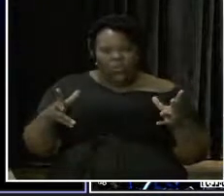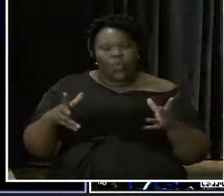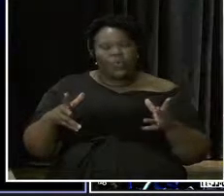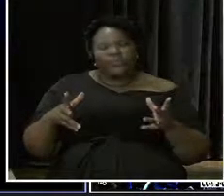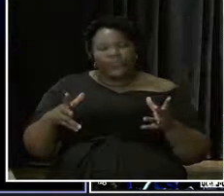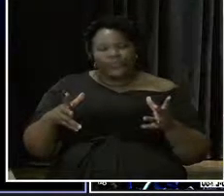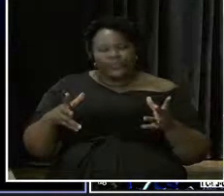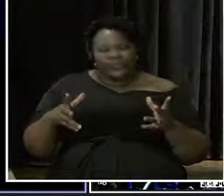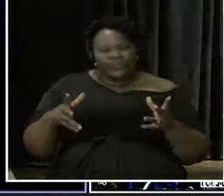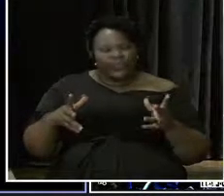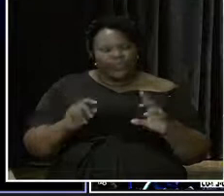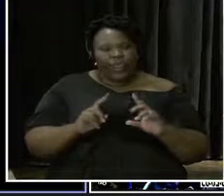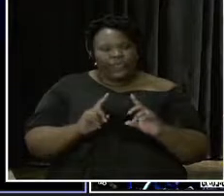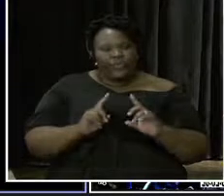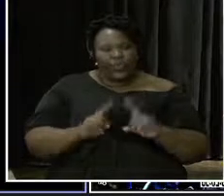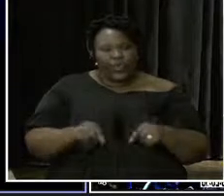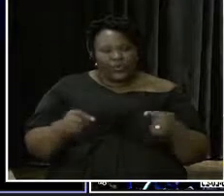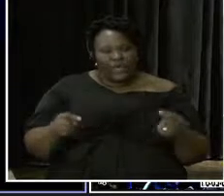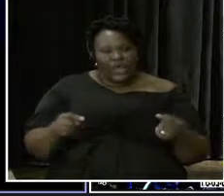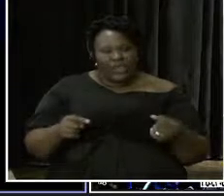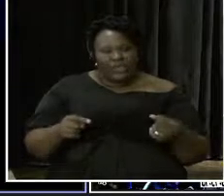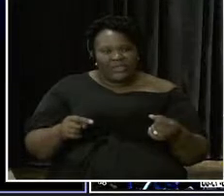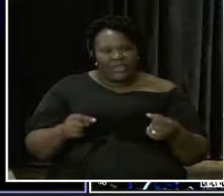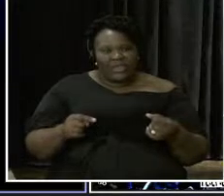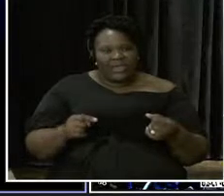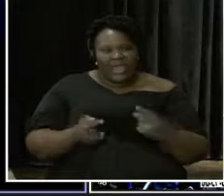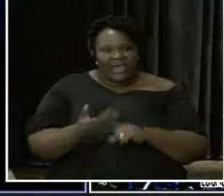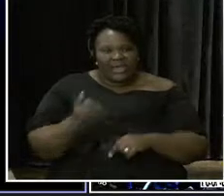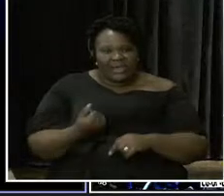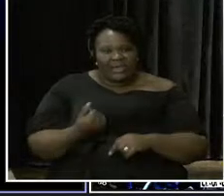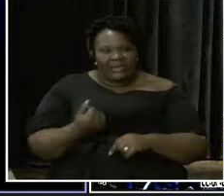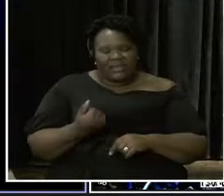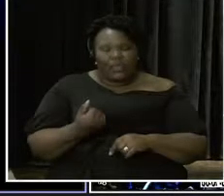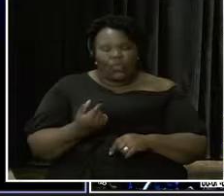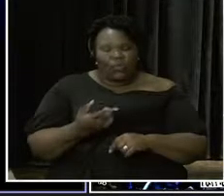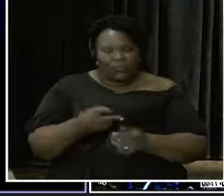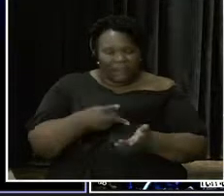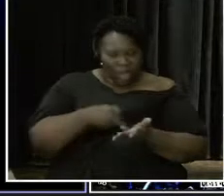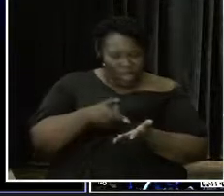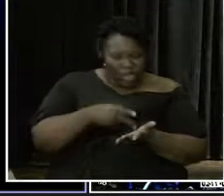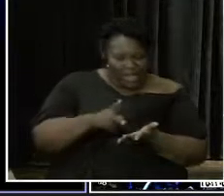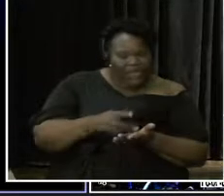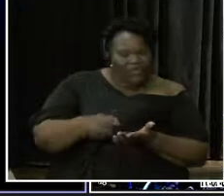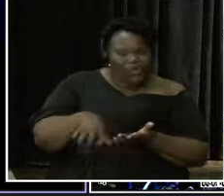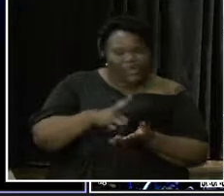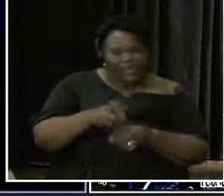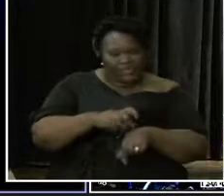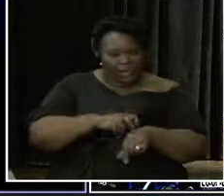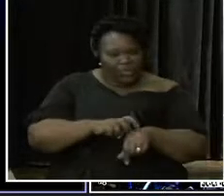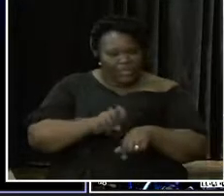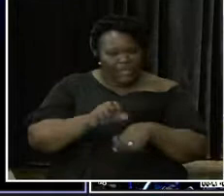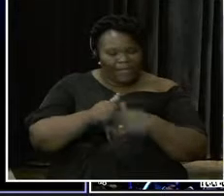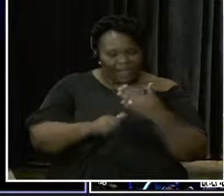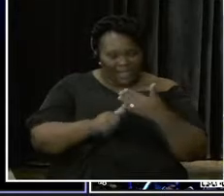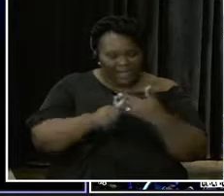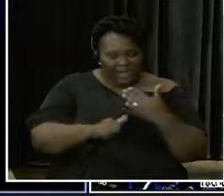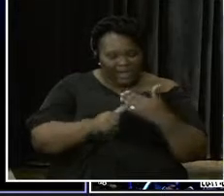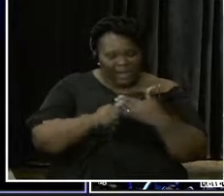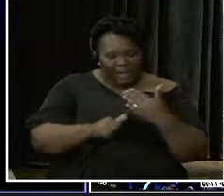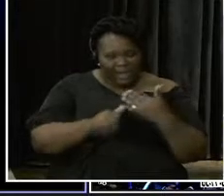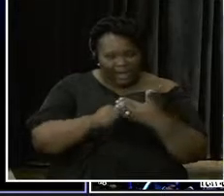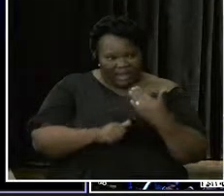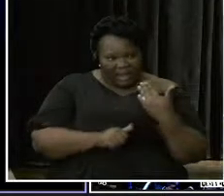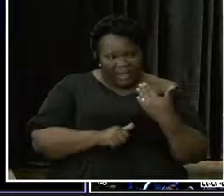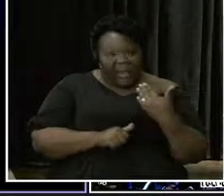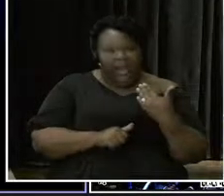unable to meet their monthly financial obligations. That is something that you need to go and stay